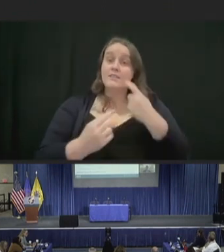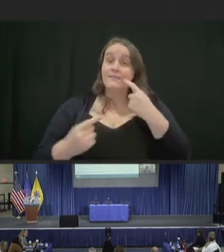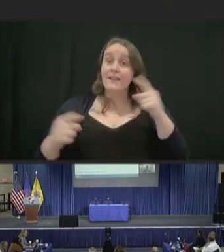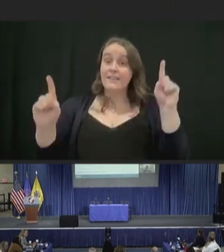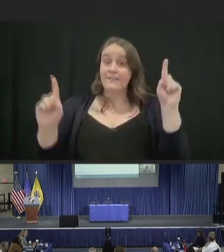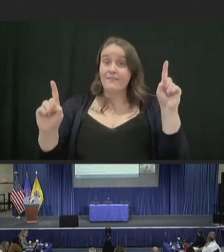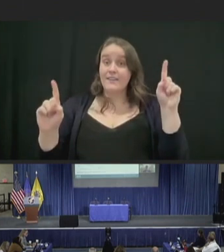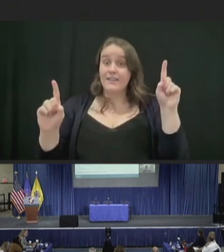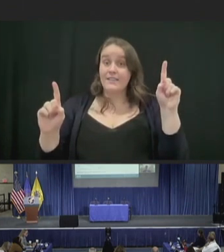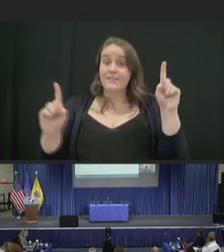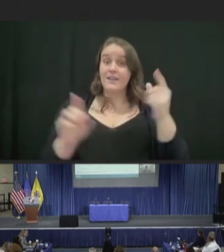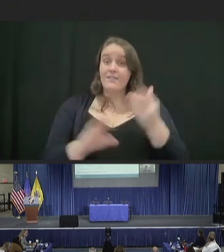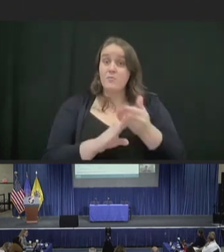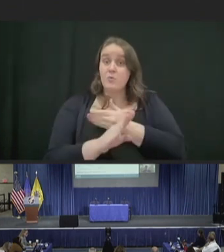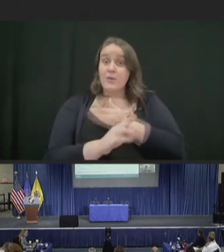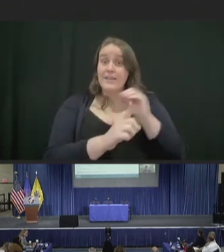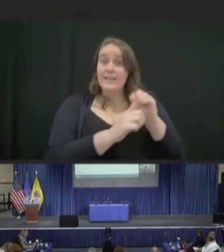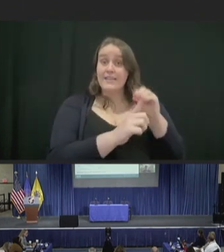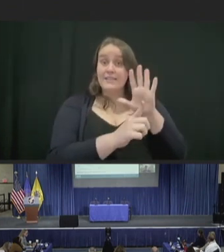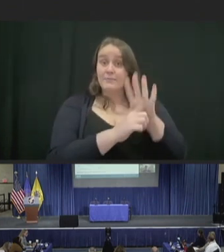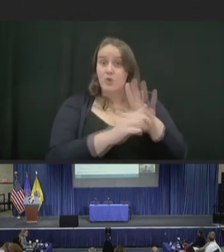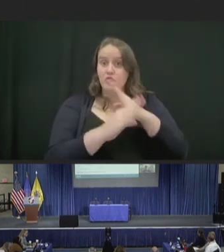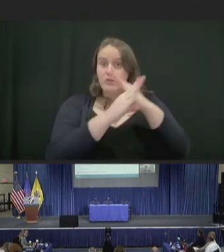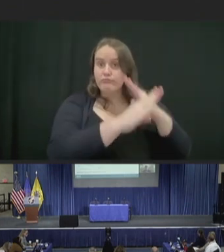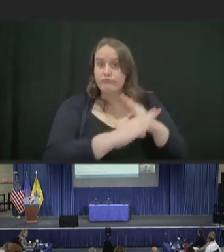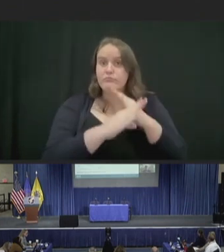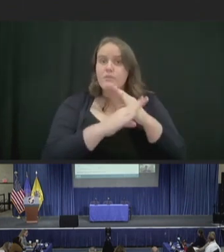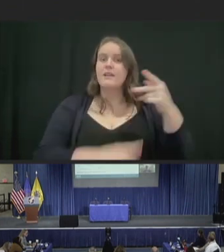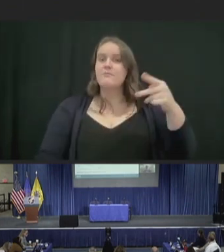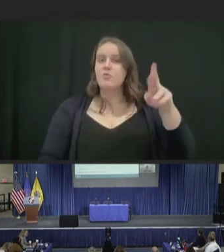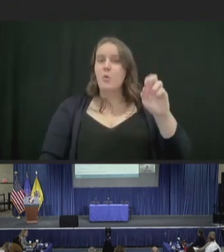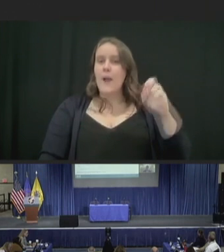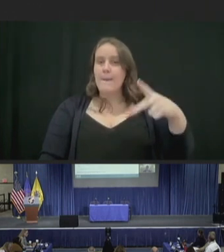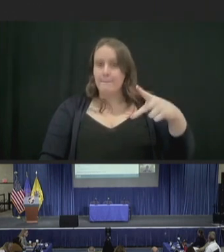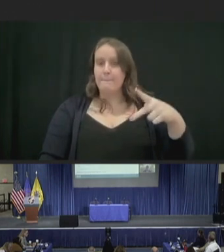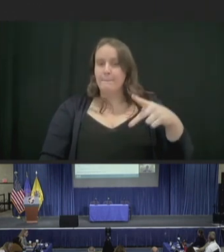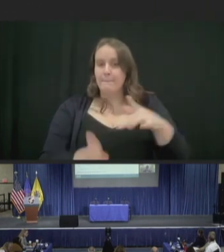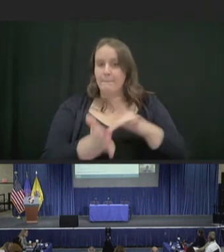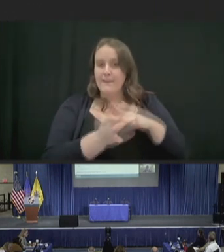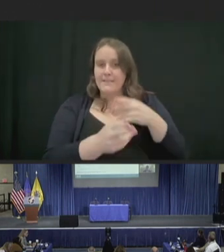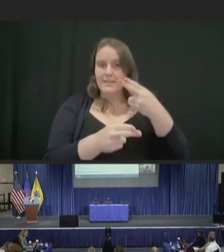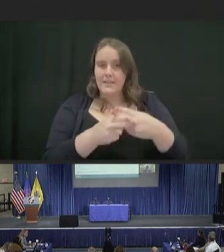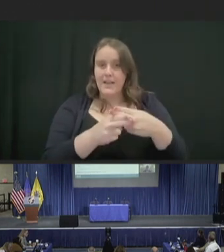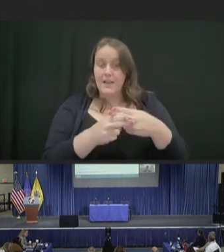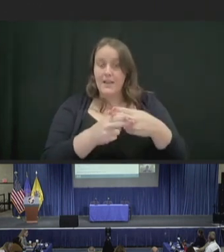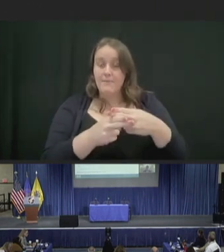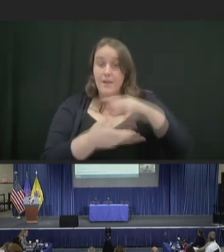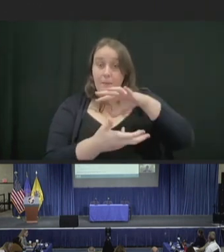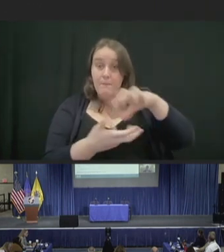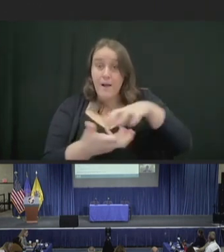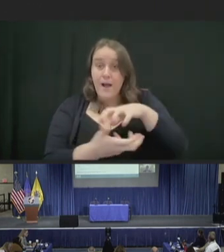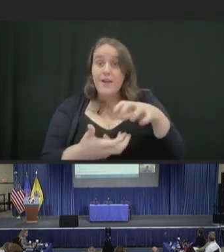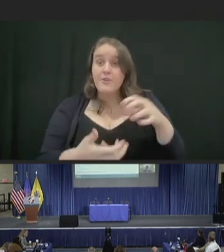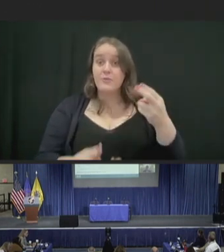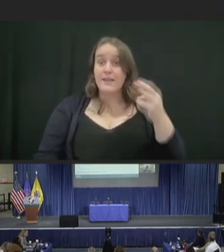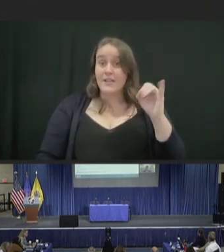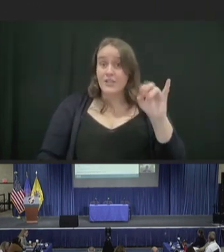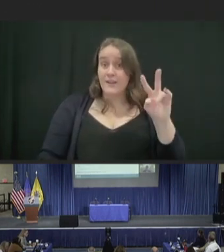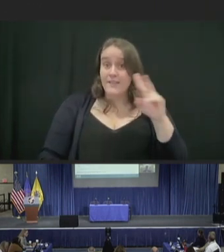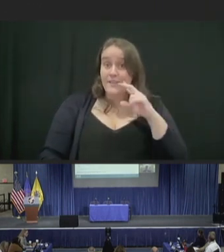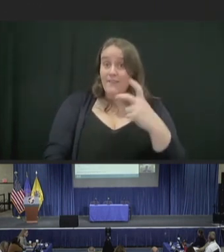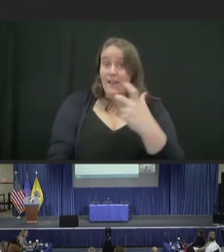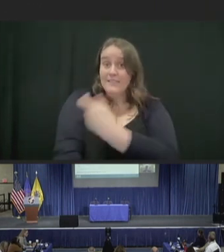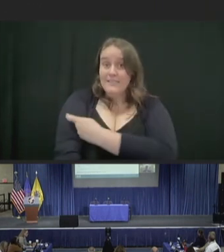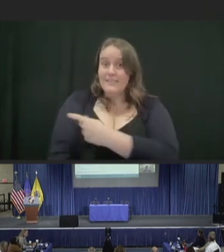of pre-exposure prophylaxis, or PrEP, independent or combined with an HIV vaccine, is illustrated